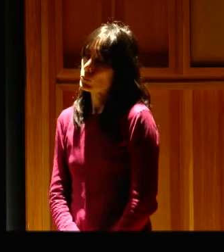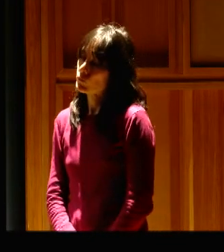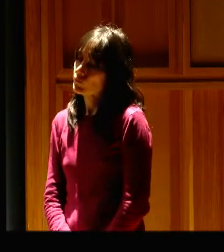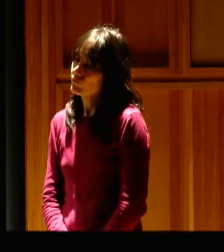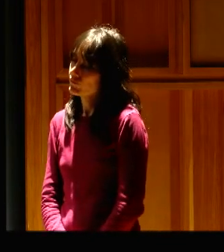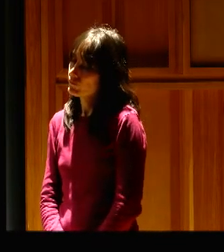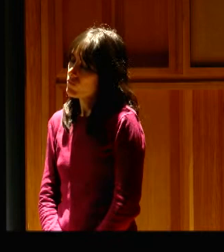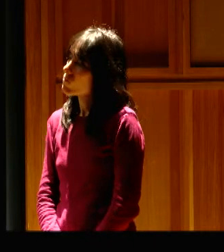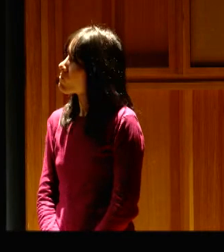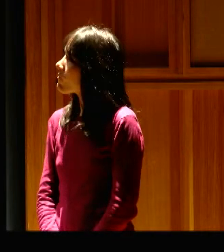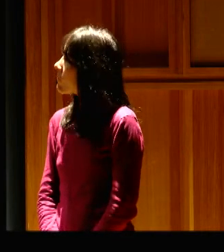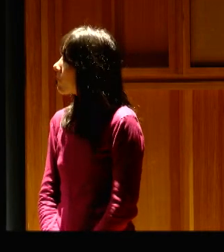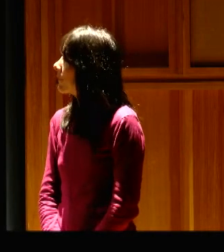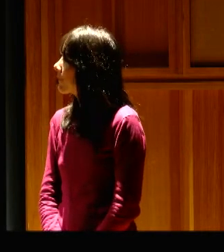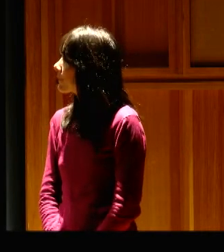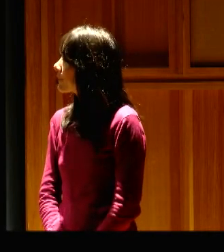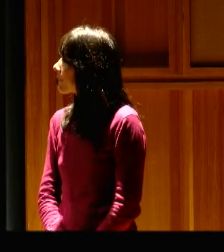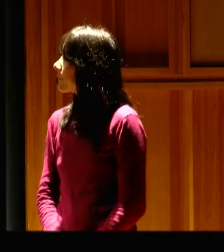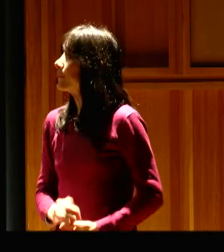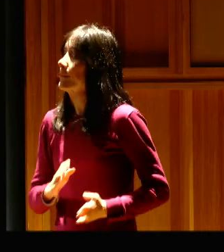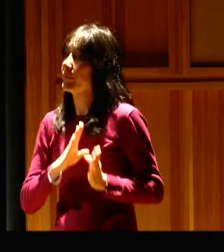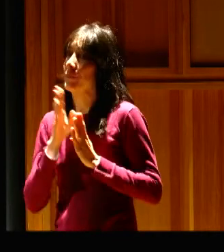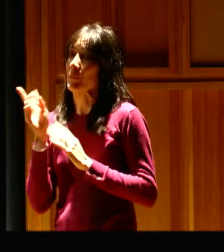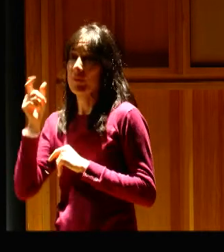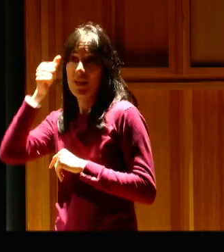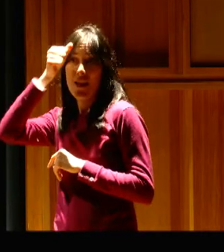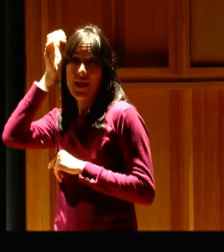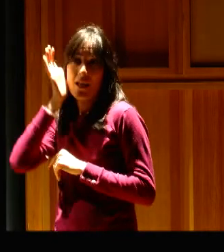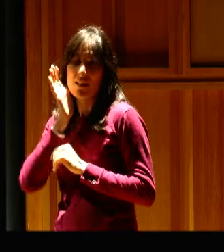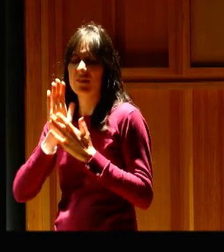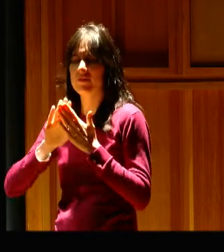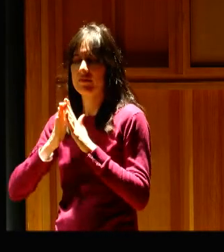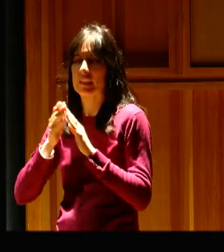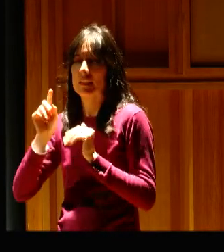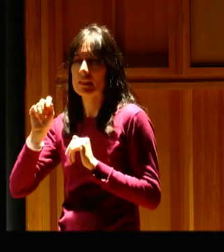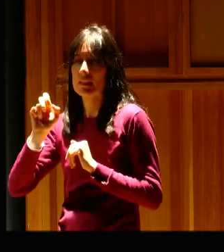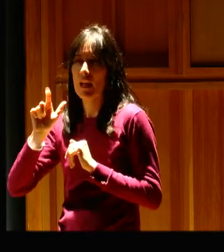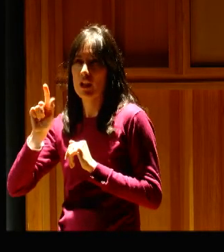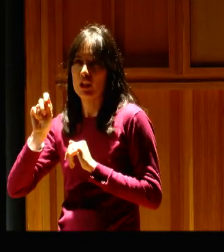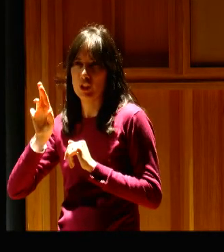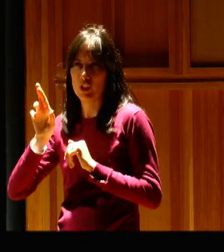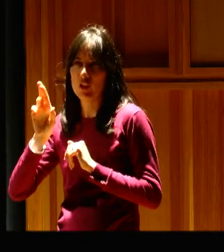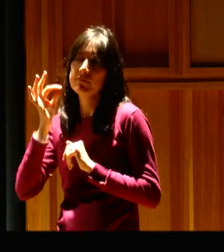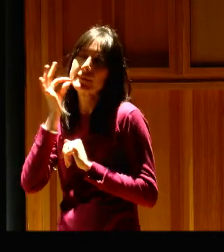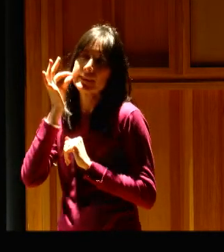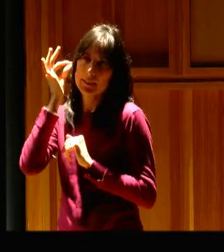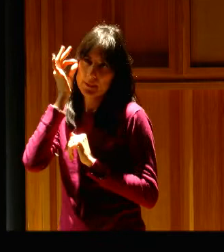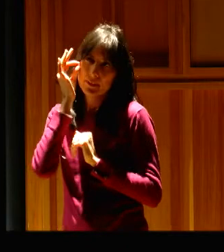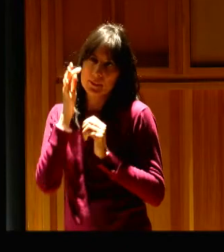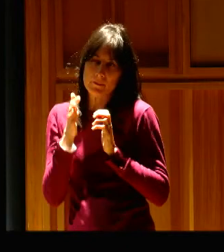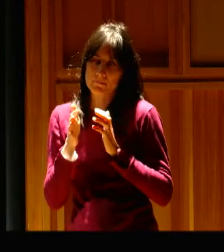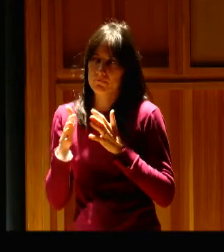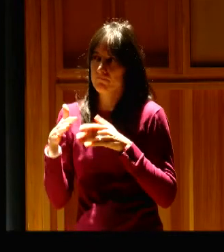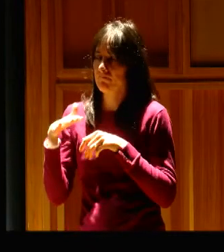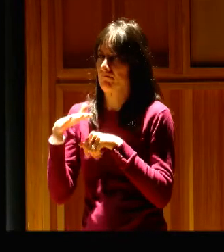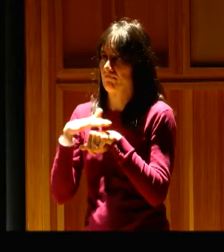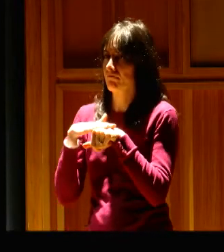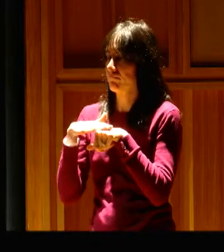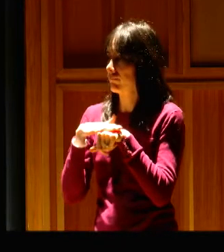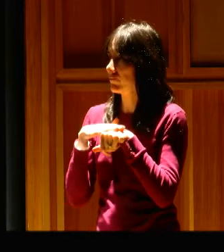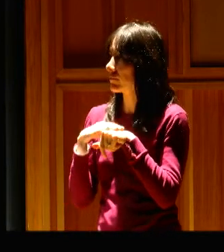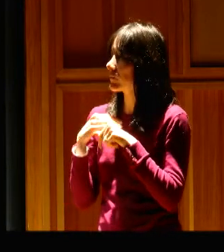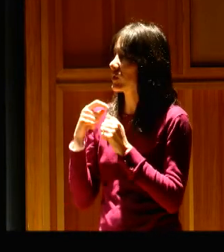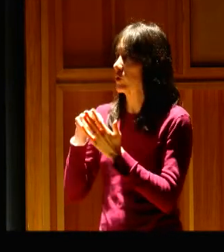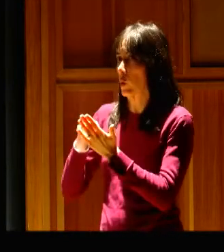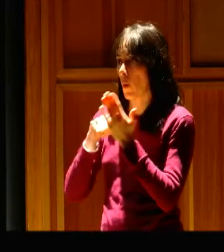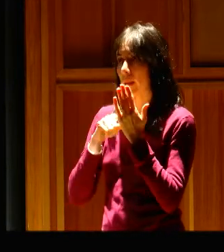And in the native village of Teller, Alaska, Mayor Blanche Obenik-Garney showed me how erosion